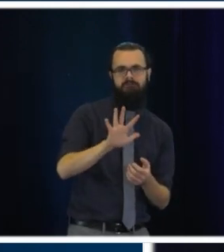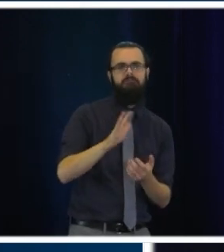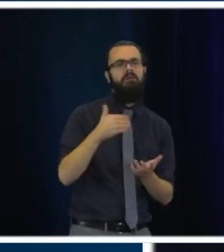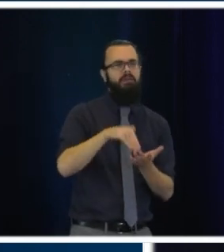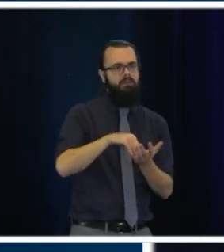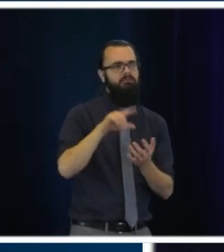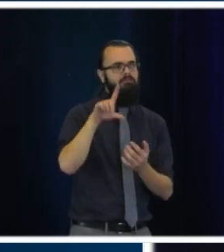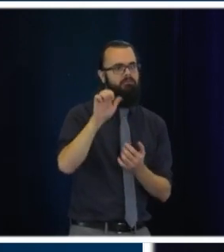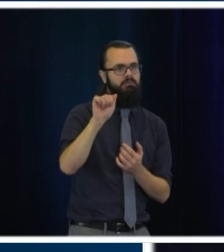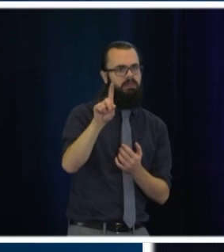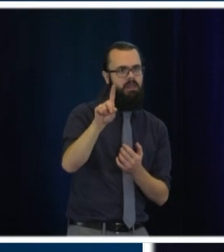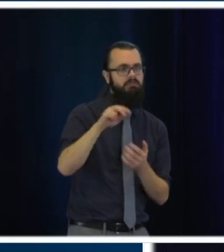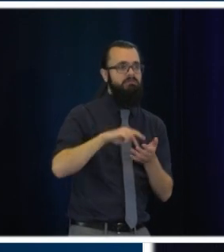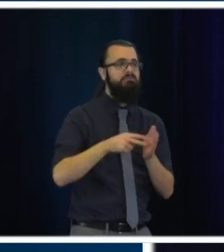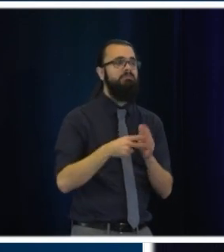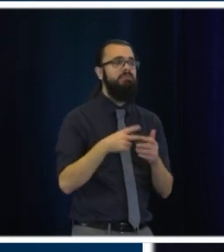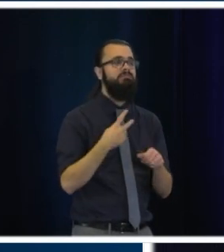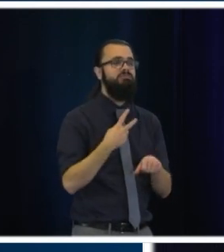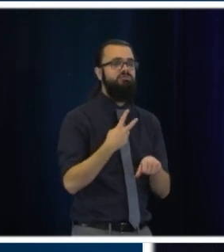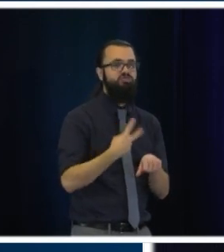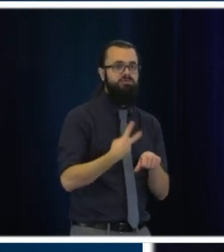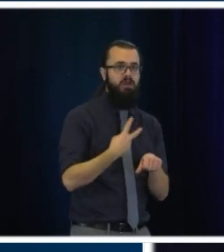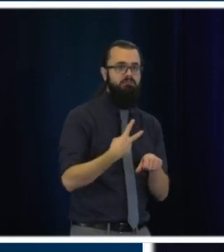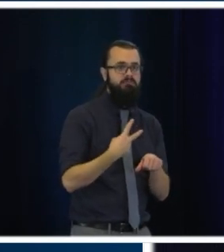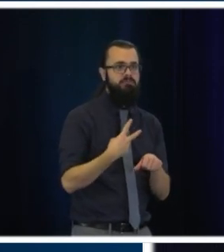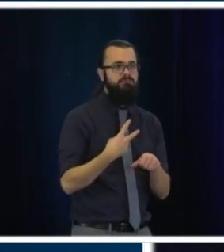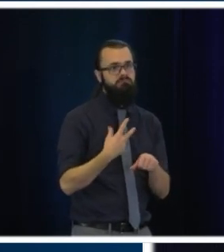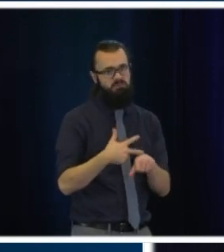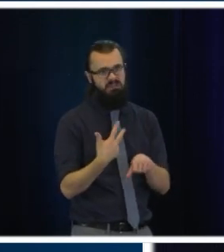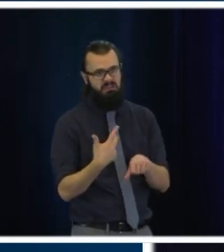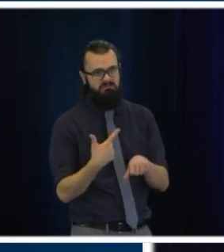So they should be screened twice in their young childhood.